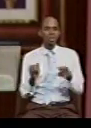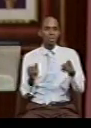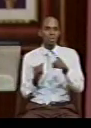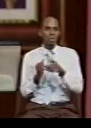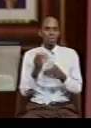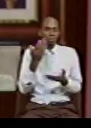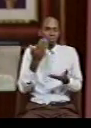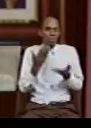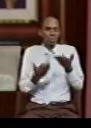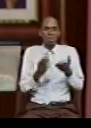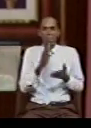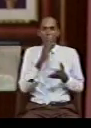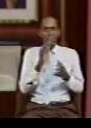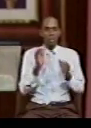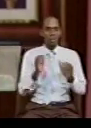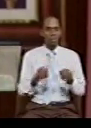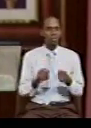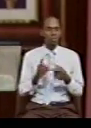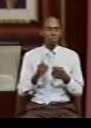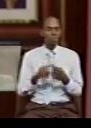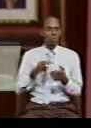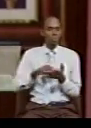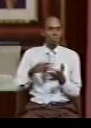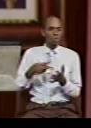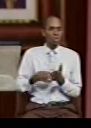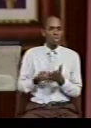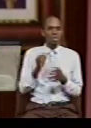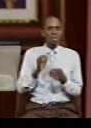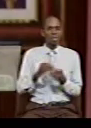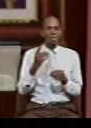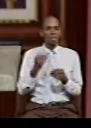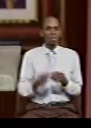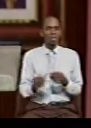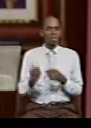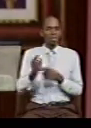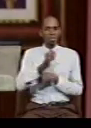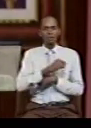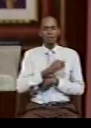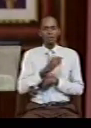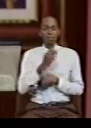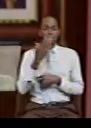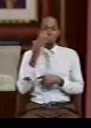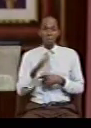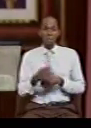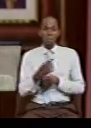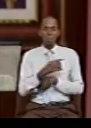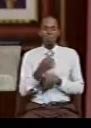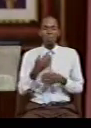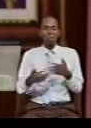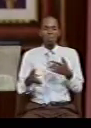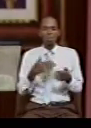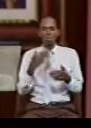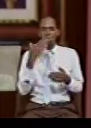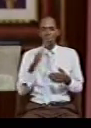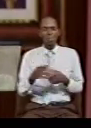in the evil day, whatever evil day, the day of temptation, the